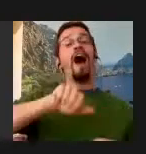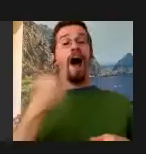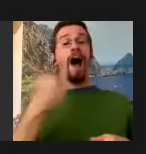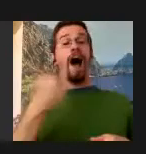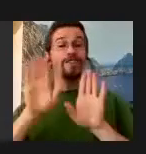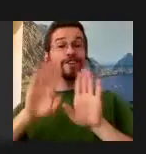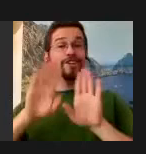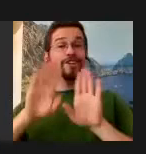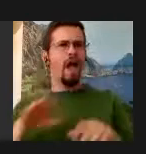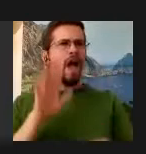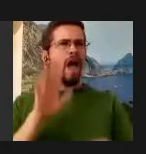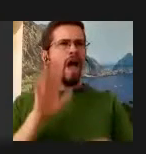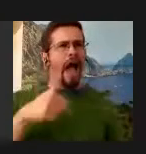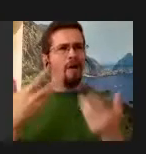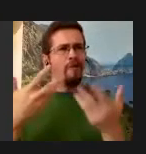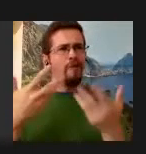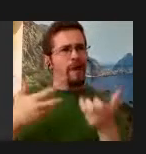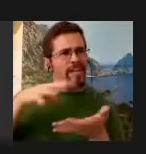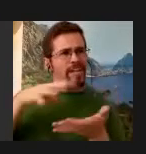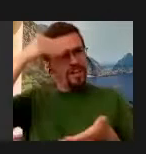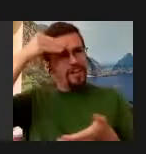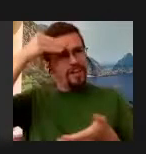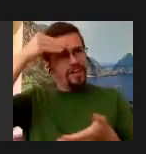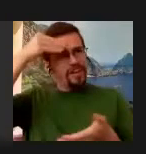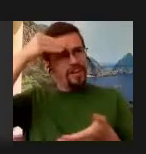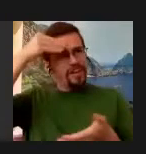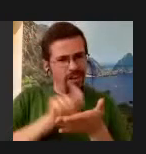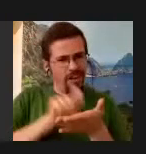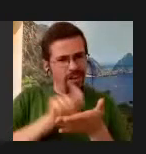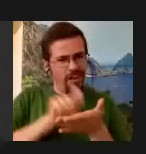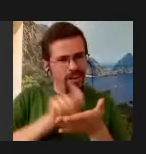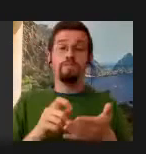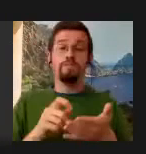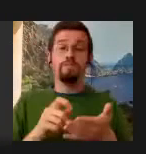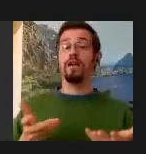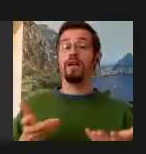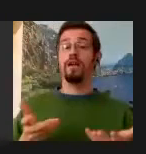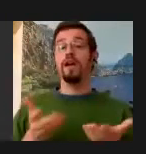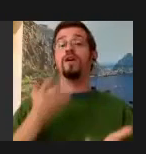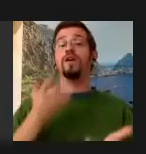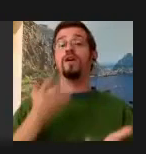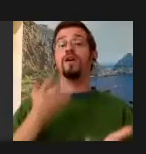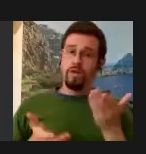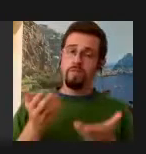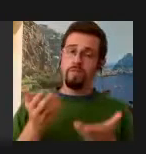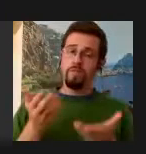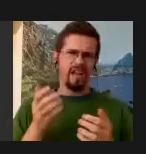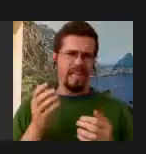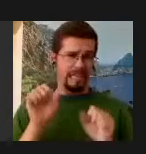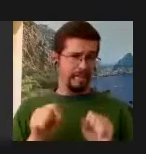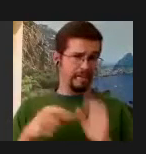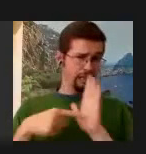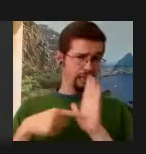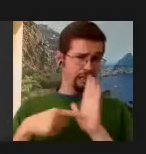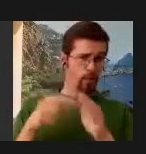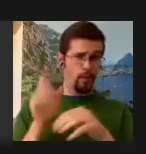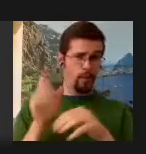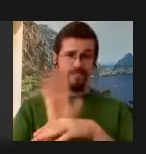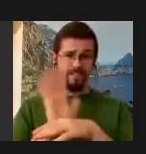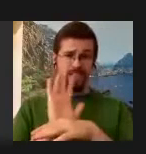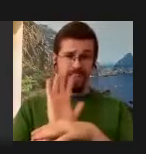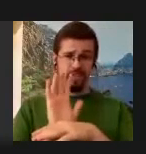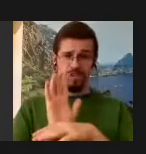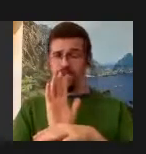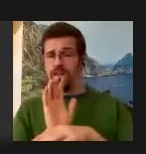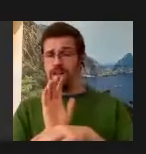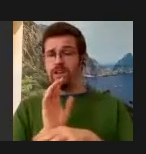wanted to learn. They wanted to learn sign writing. And maybe so we have a video which Valerie has posted